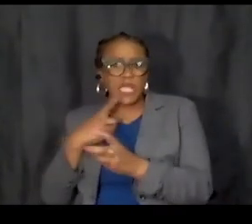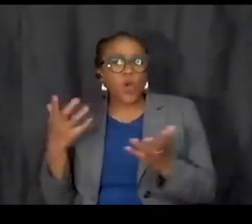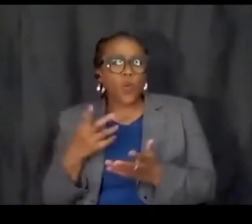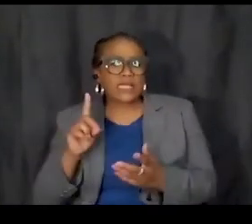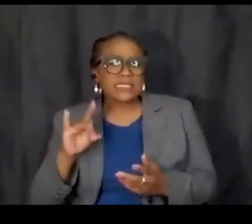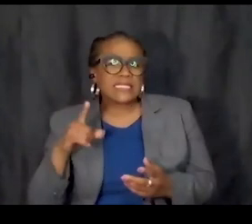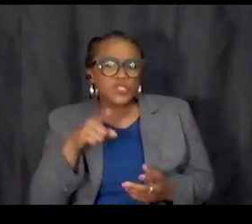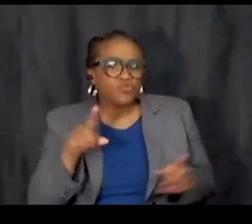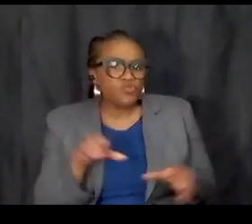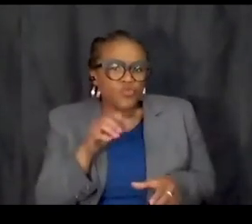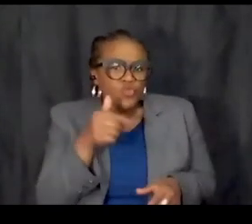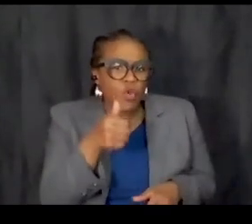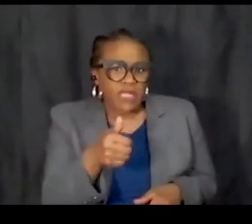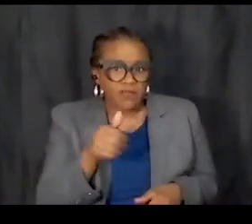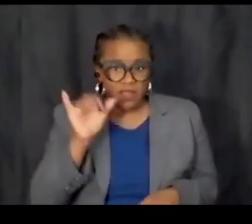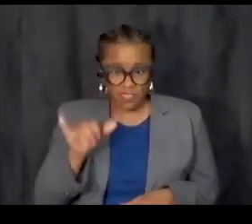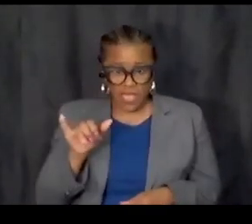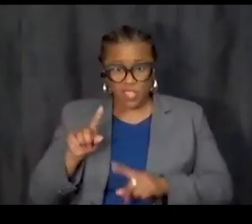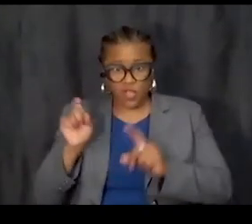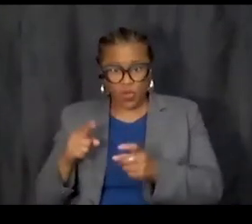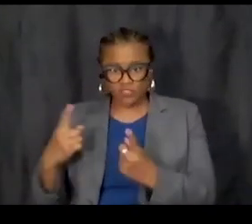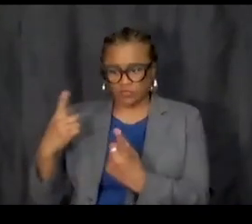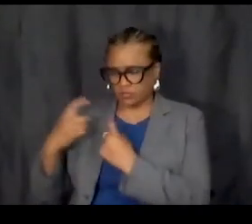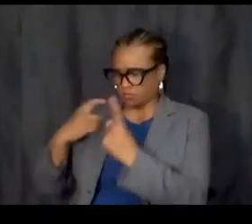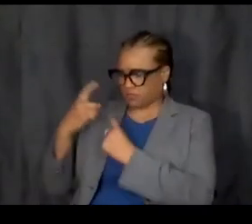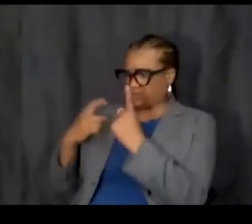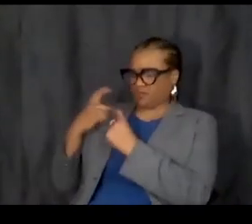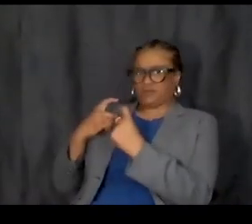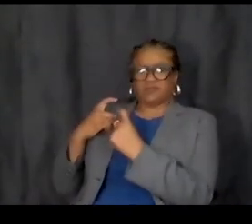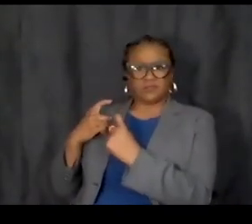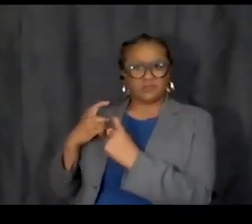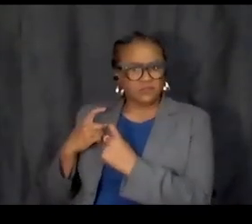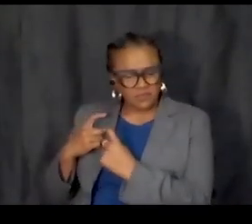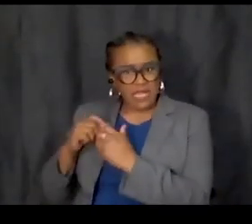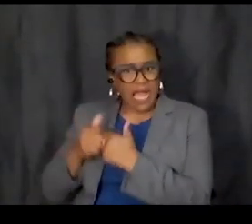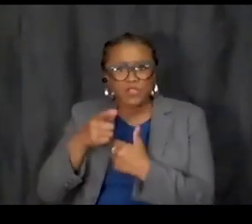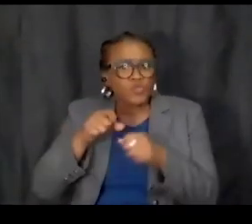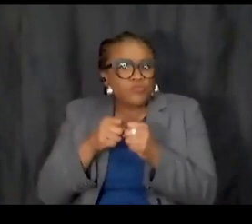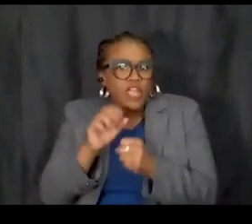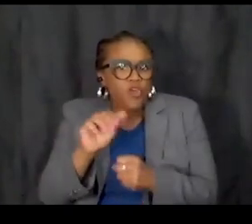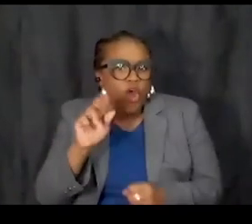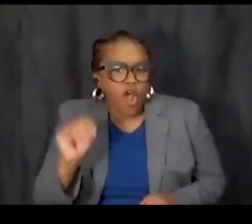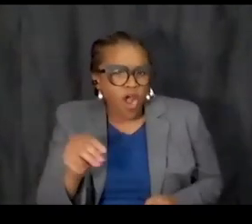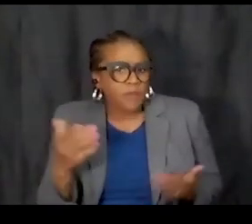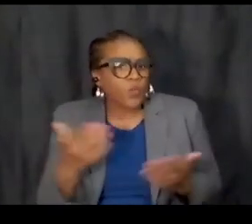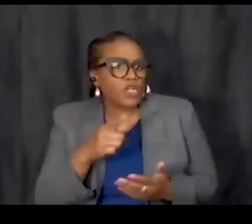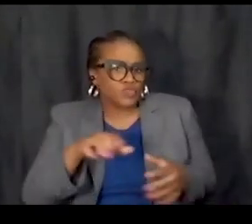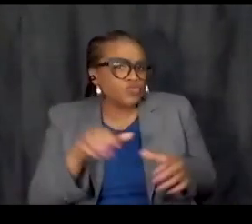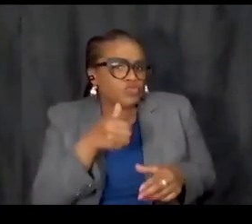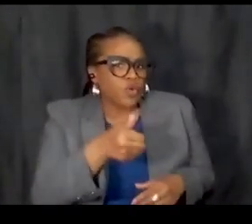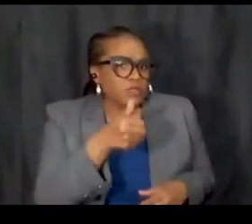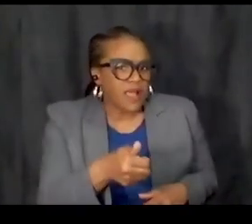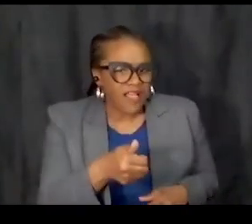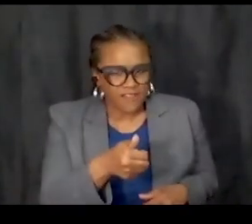know, I would get asked all the time, you know, like, how did you break your arm? What did you do to yourself? And that's